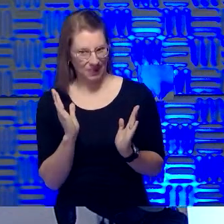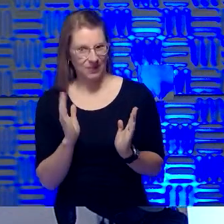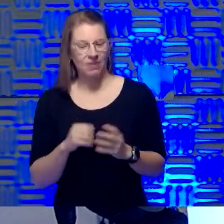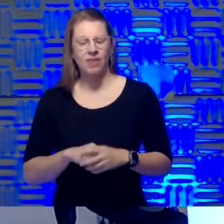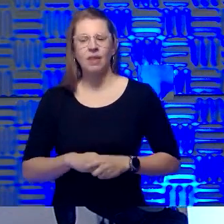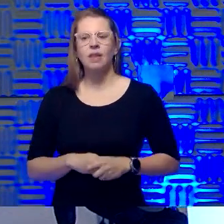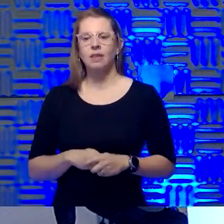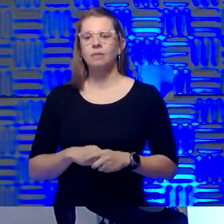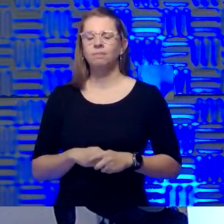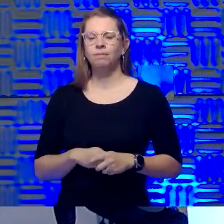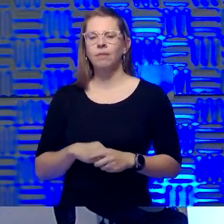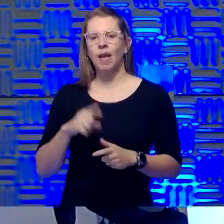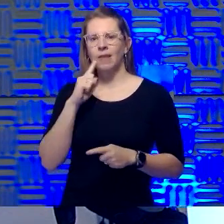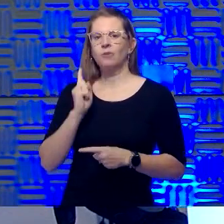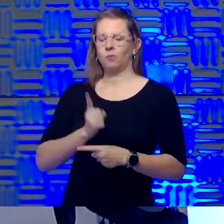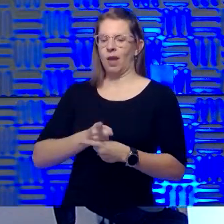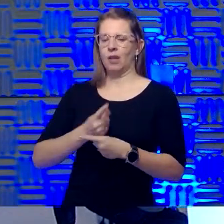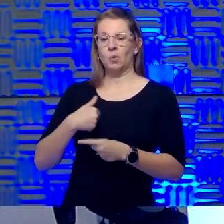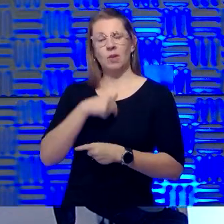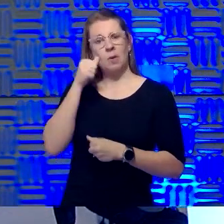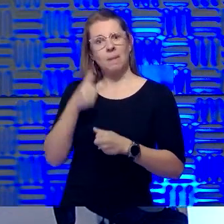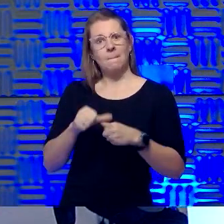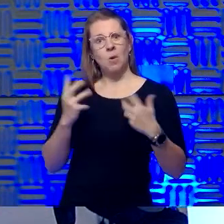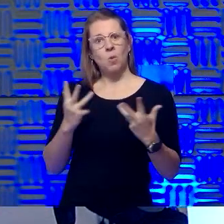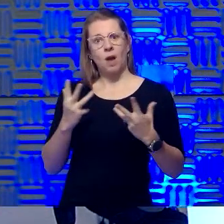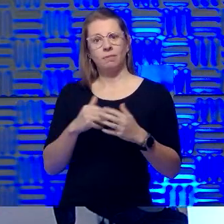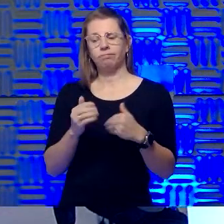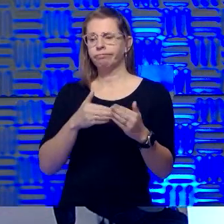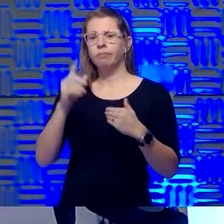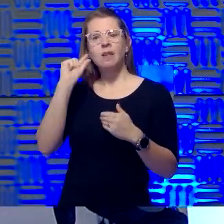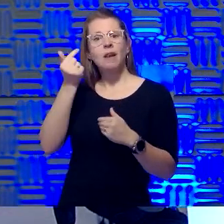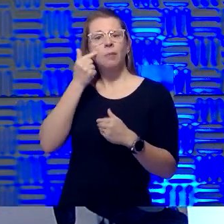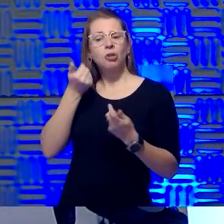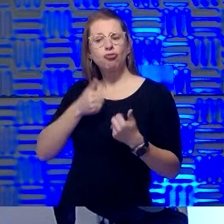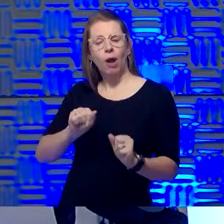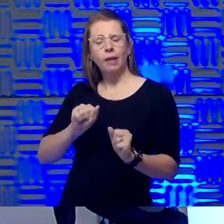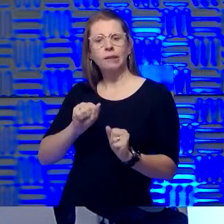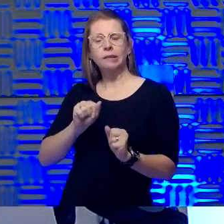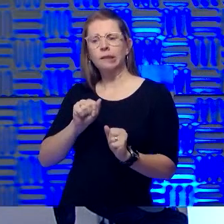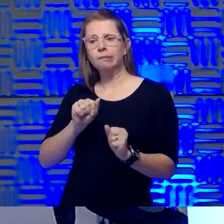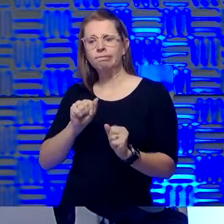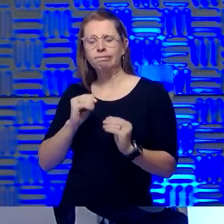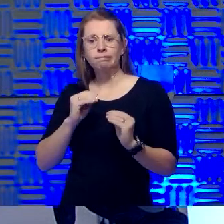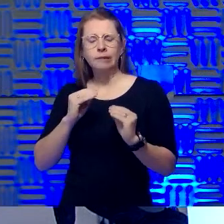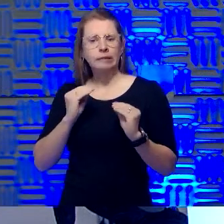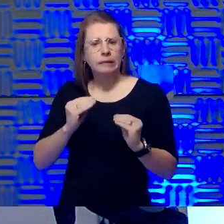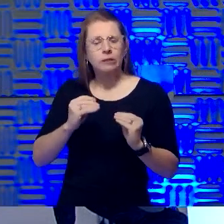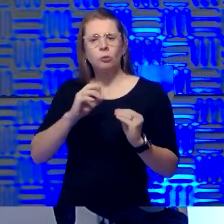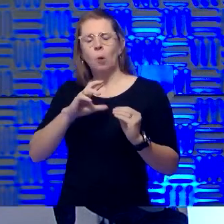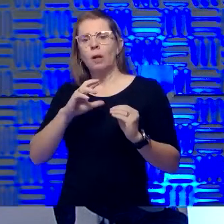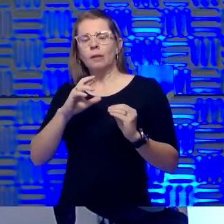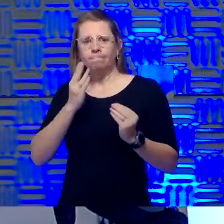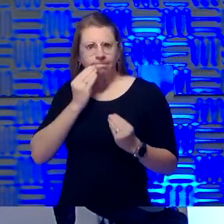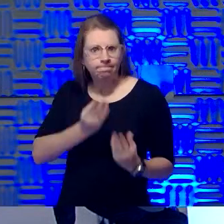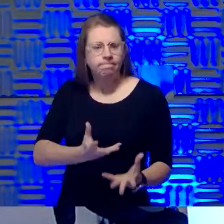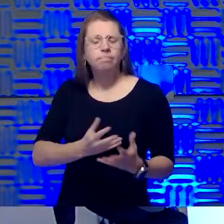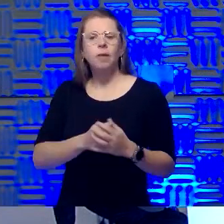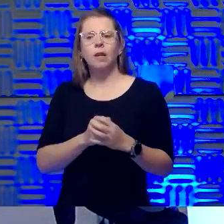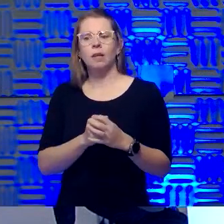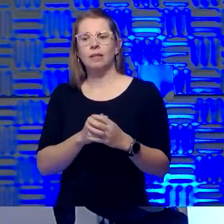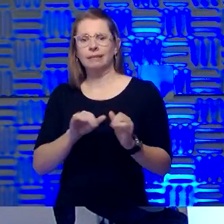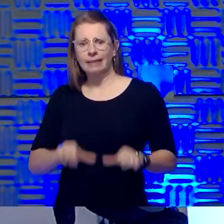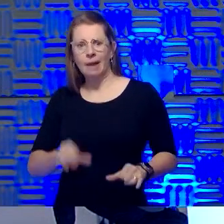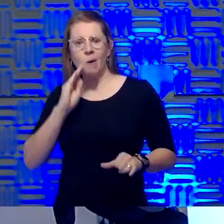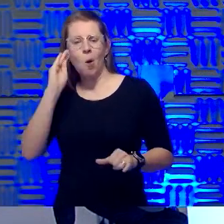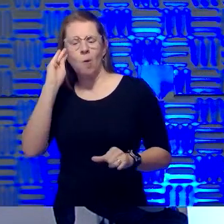think what we have to remember is that no matter whether the government's trying to get you or politics is trying to have us stay at home, the reality is it comes down